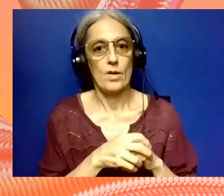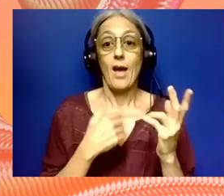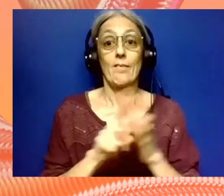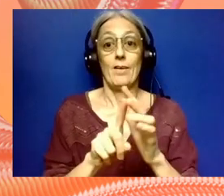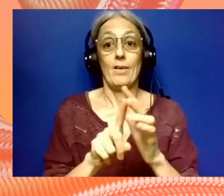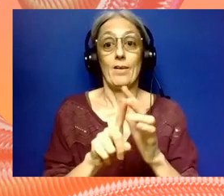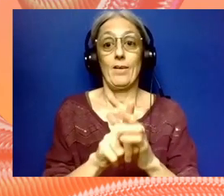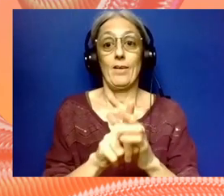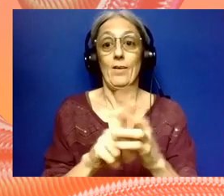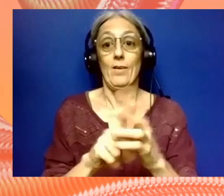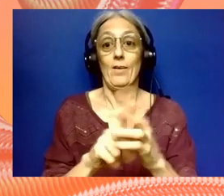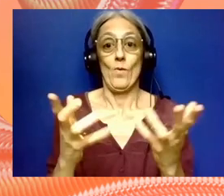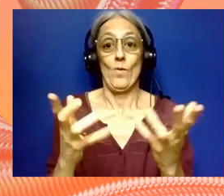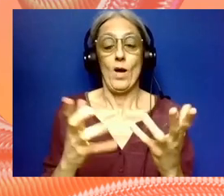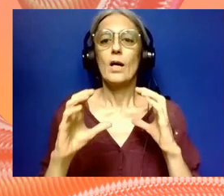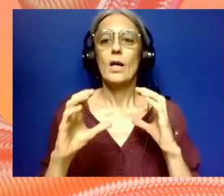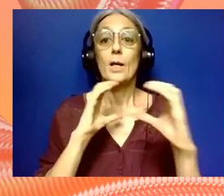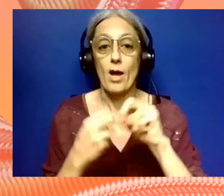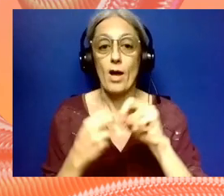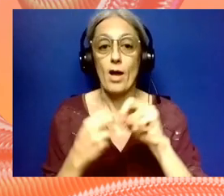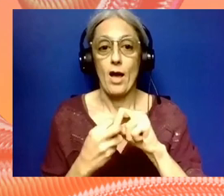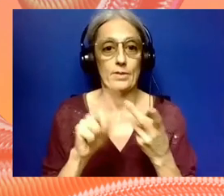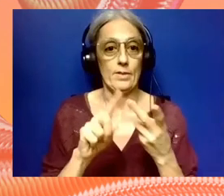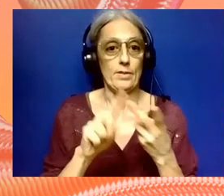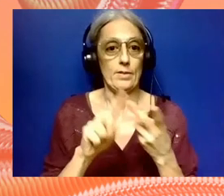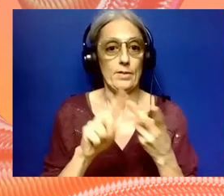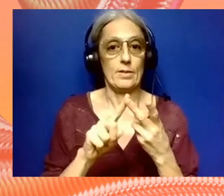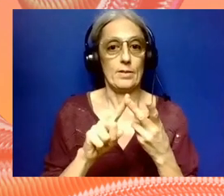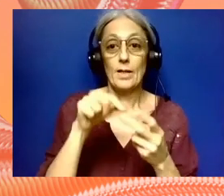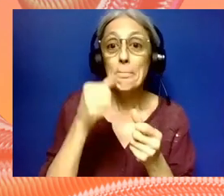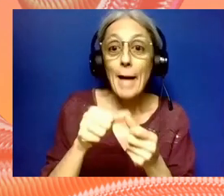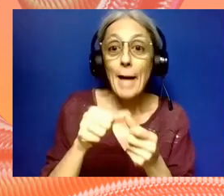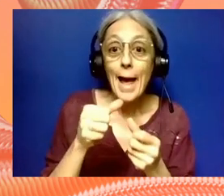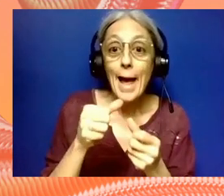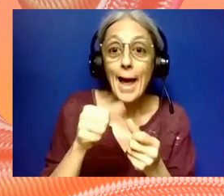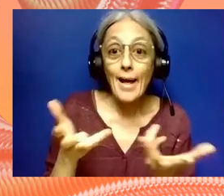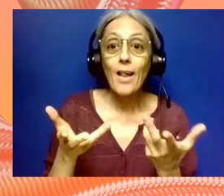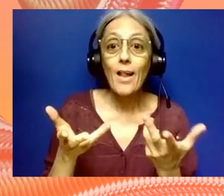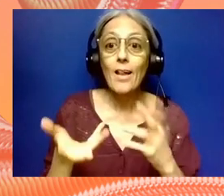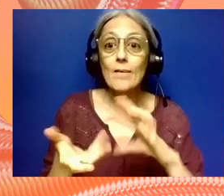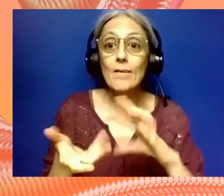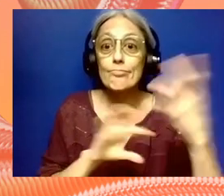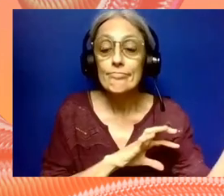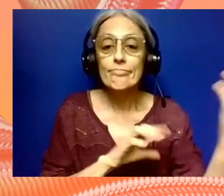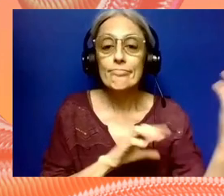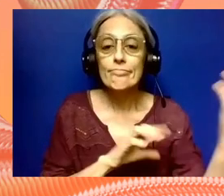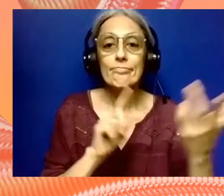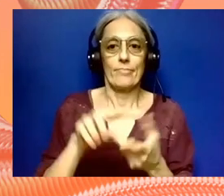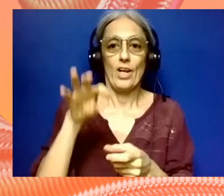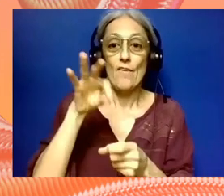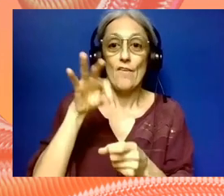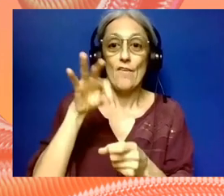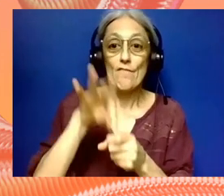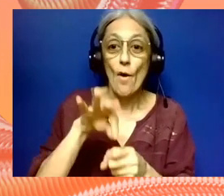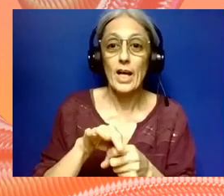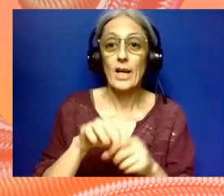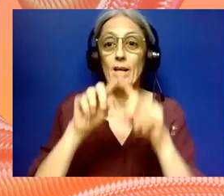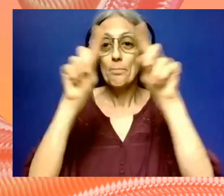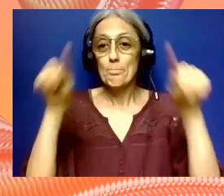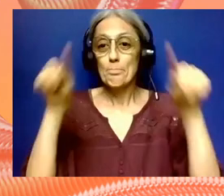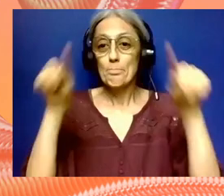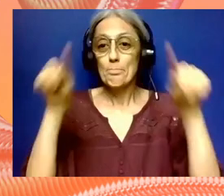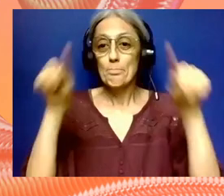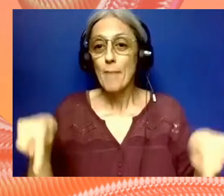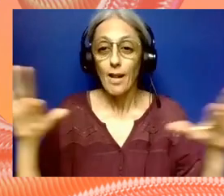We've got issues with mail and delivery services and all of those things, voting, ballots, da-da-da. And we've